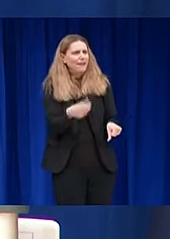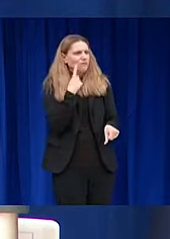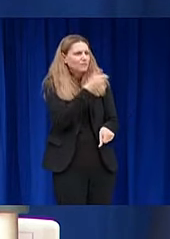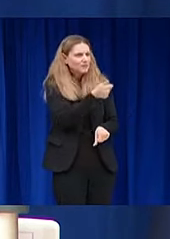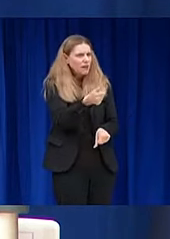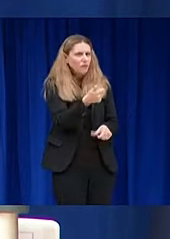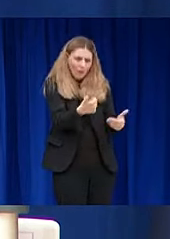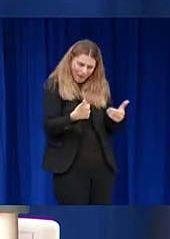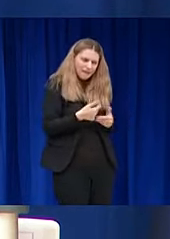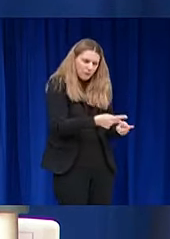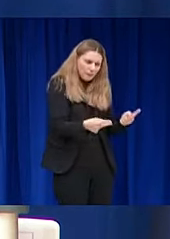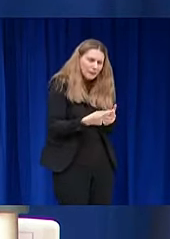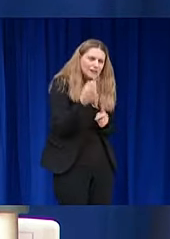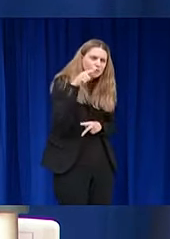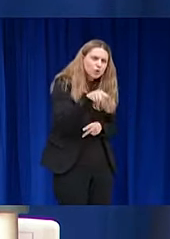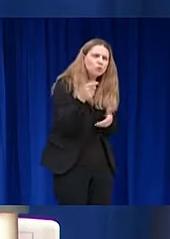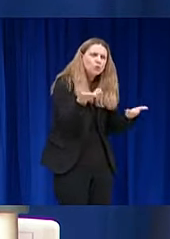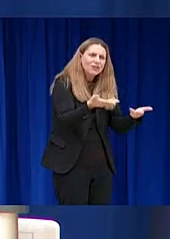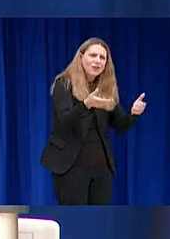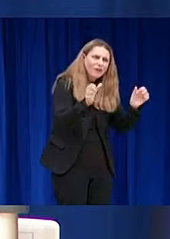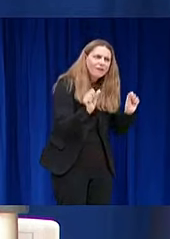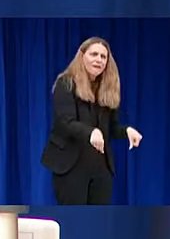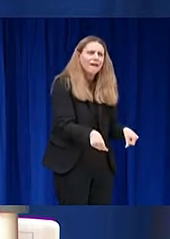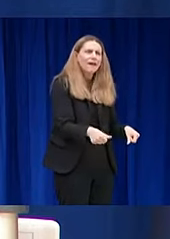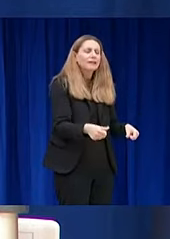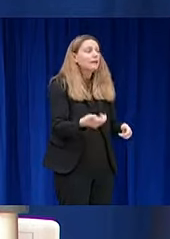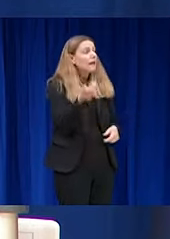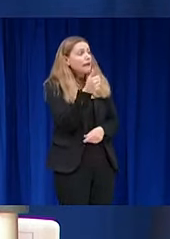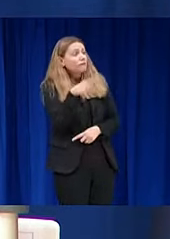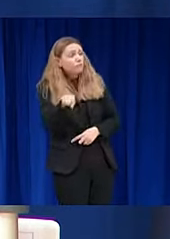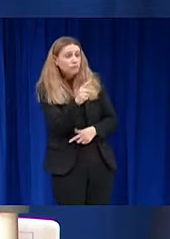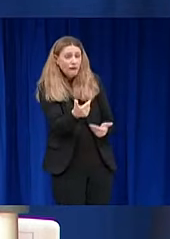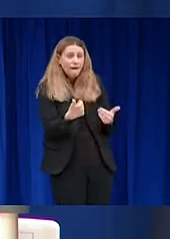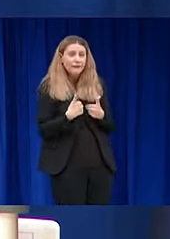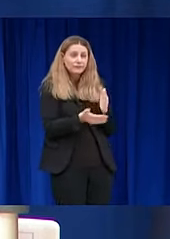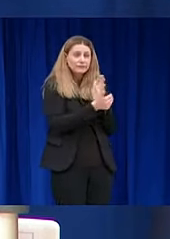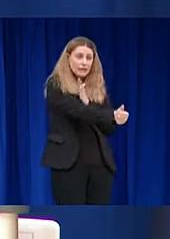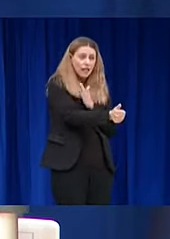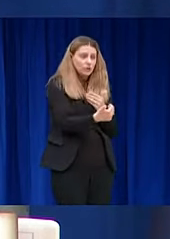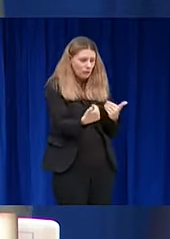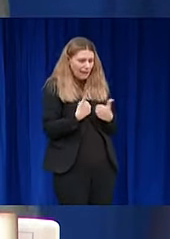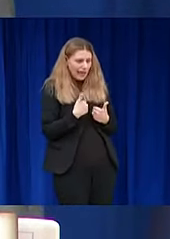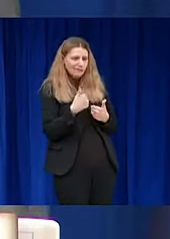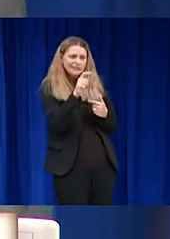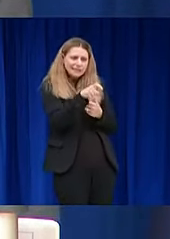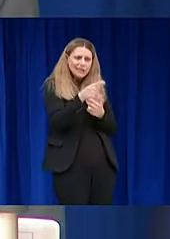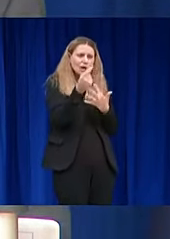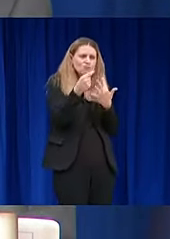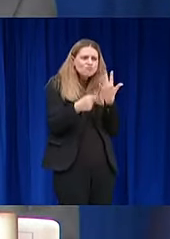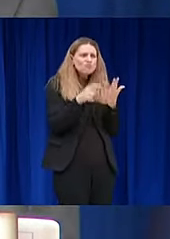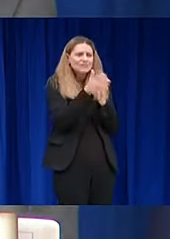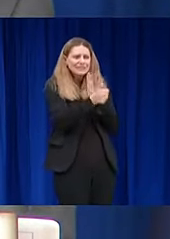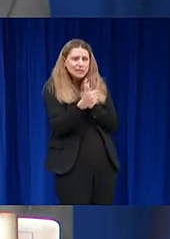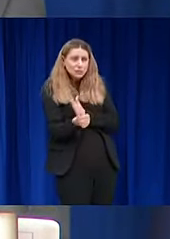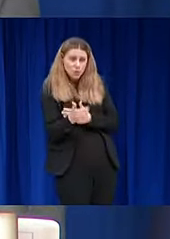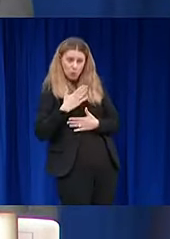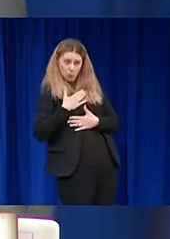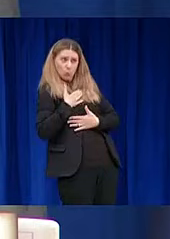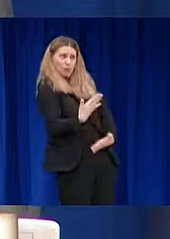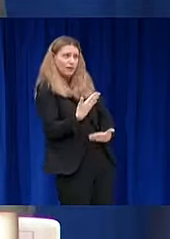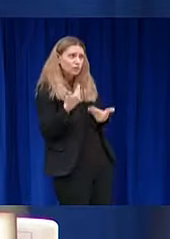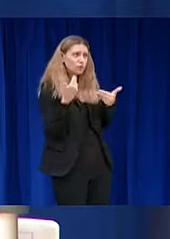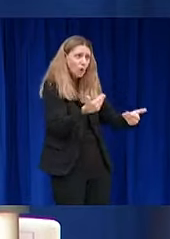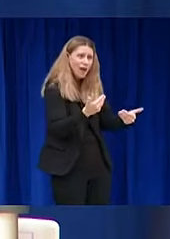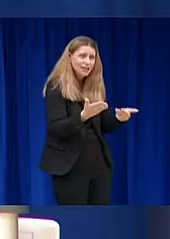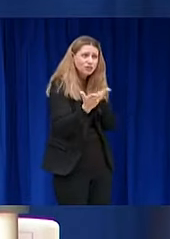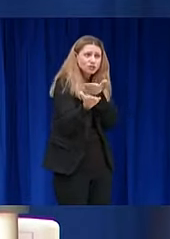here. Anyone with talent and the necessary qualifications who's willing to serve should have the opportunity to take